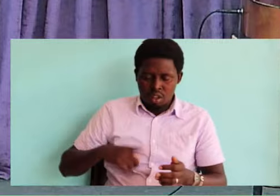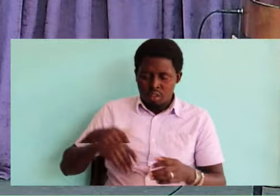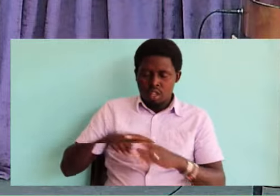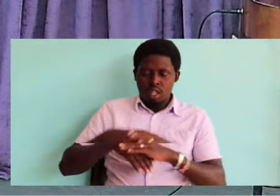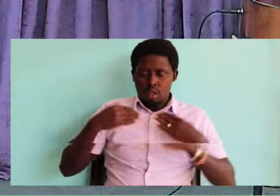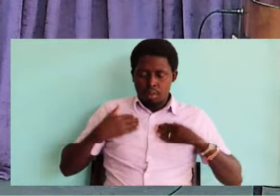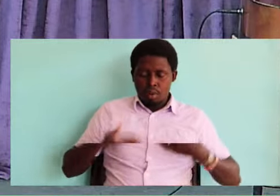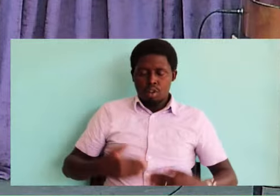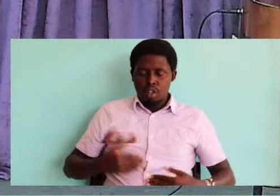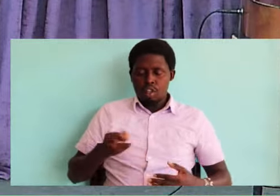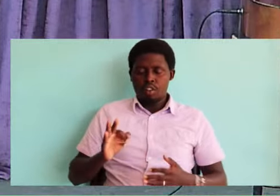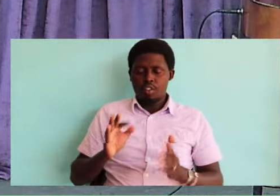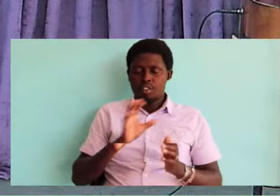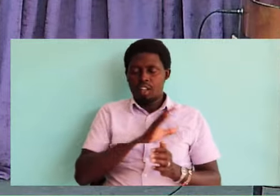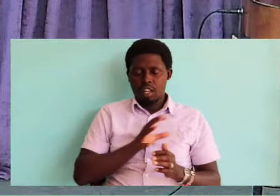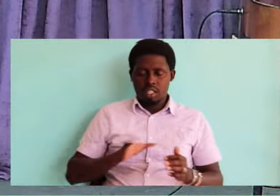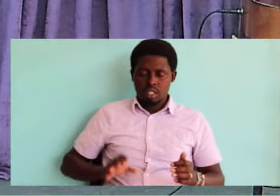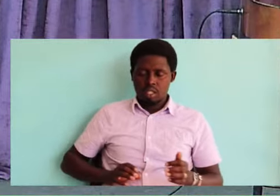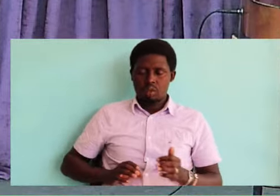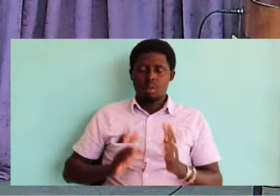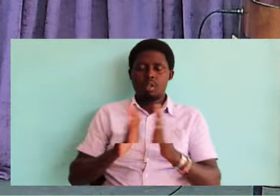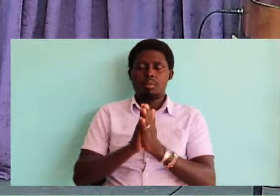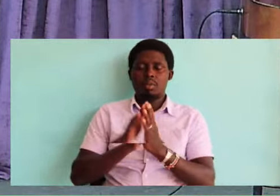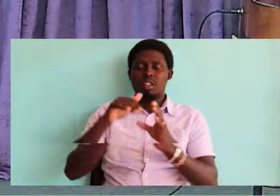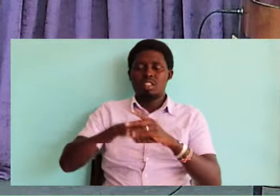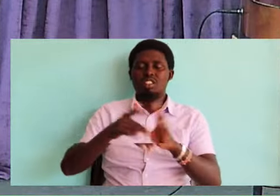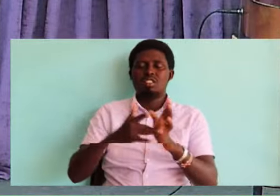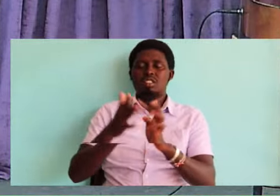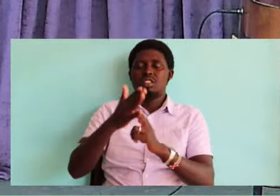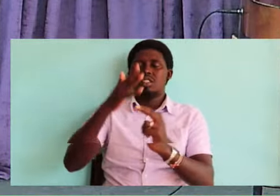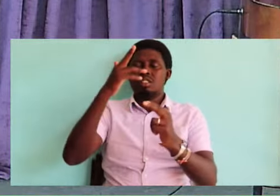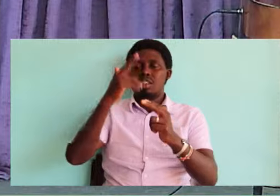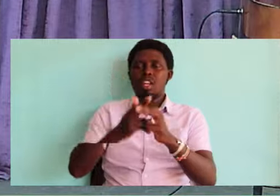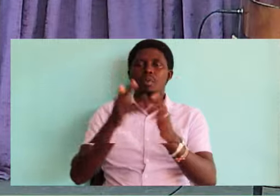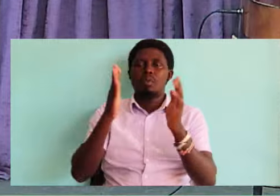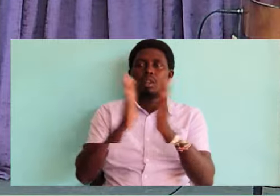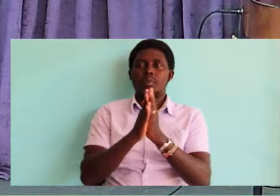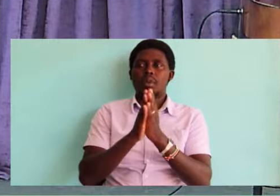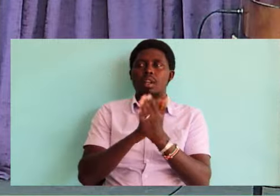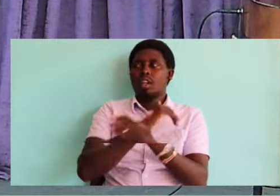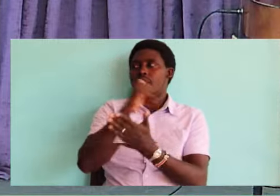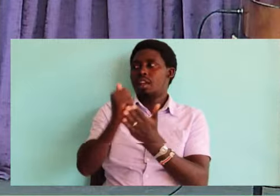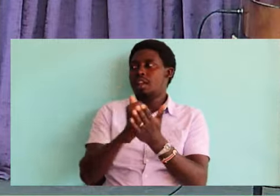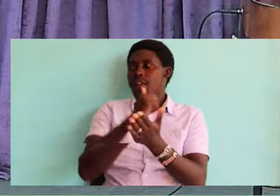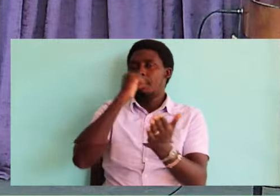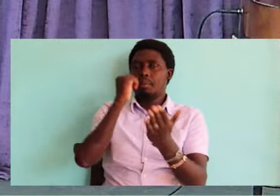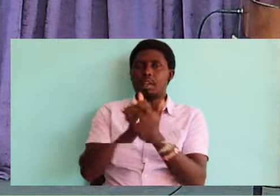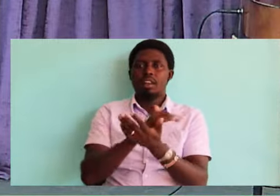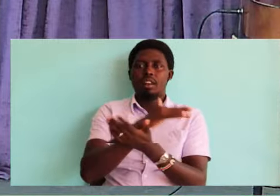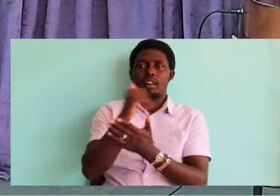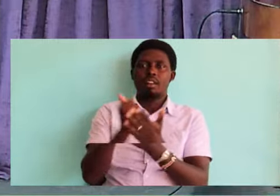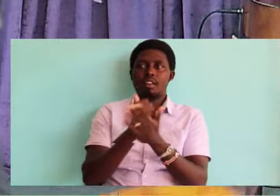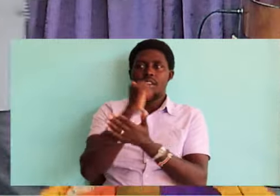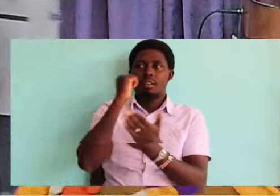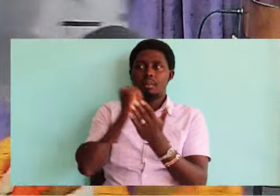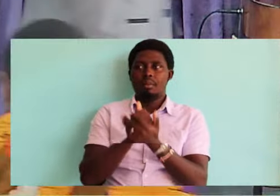Christ. We pray this in Jesus' name. Amen. God bless you.